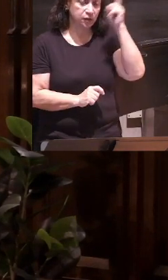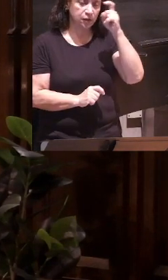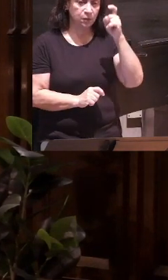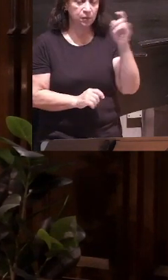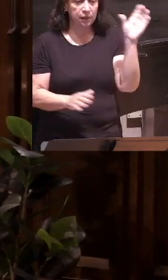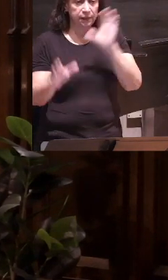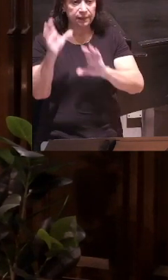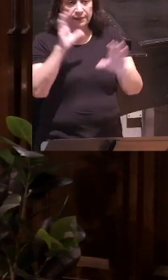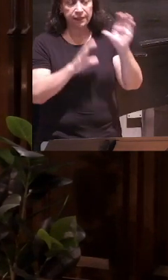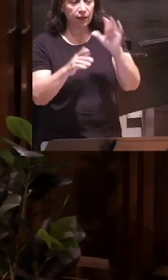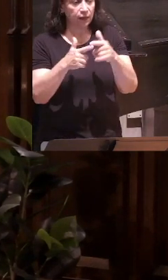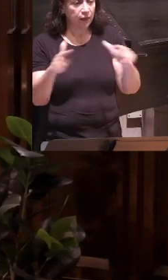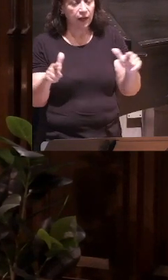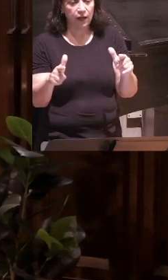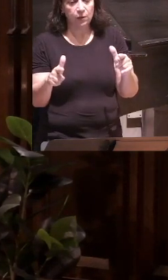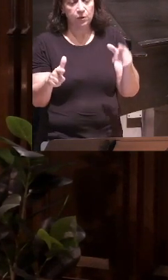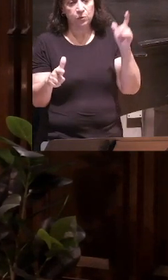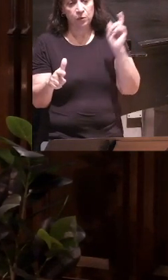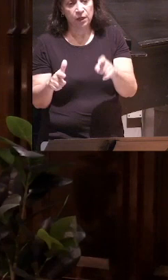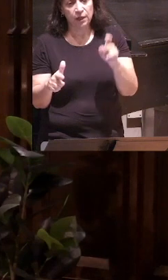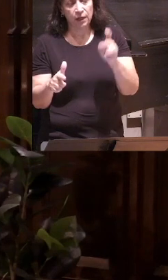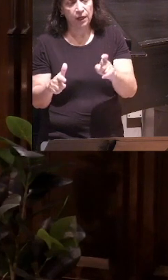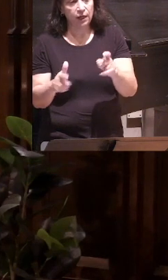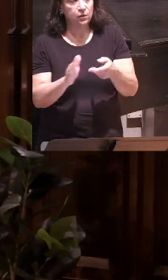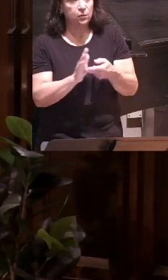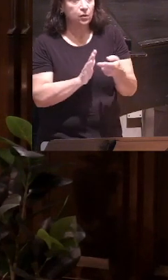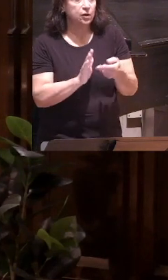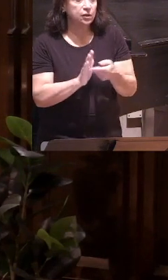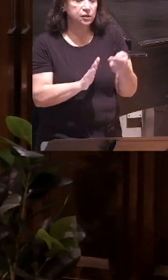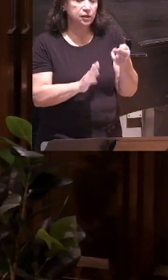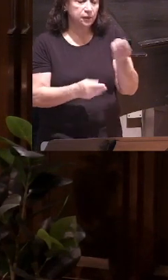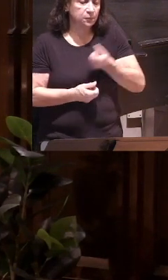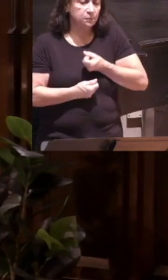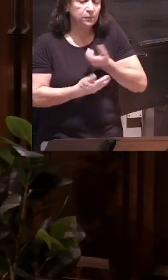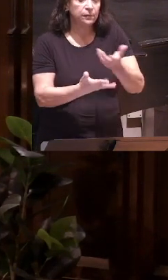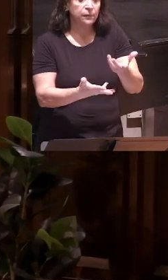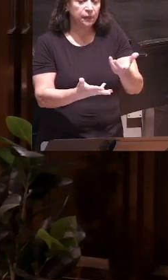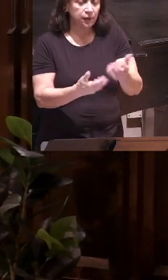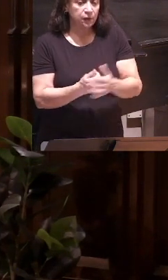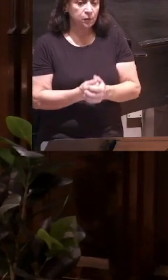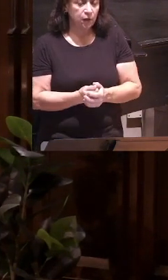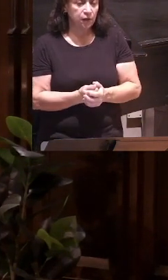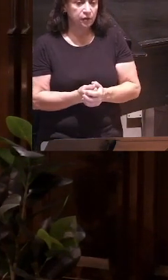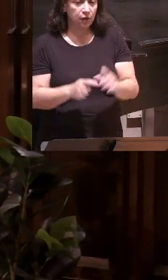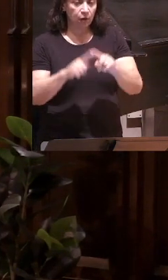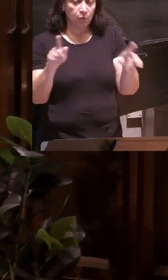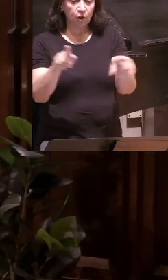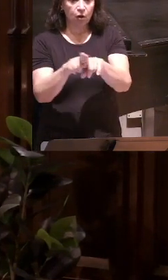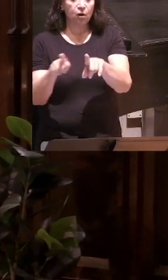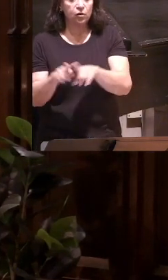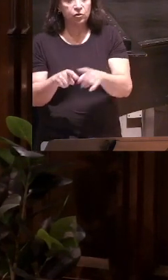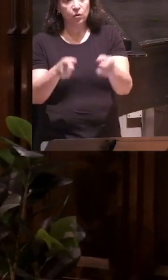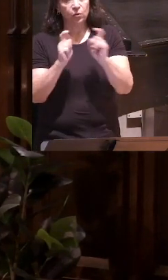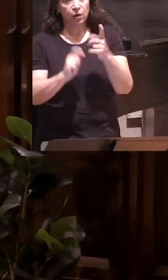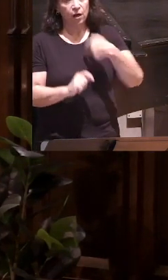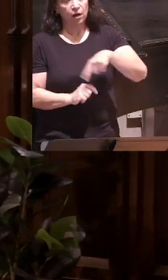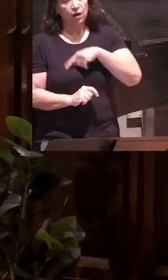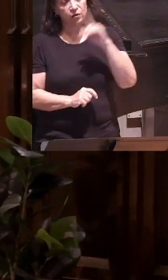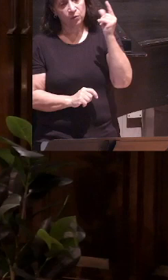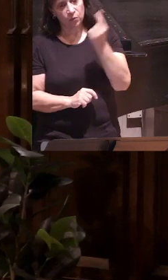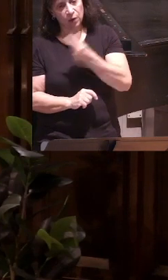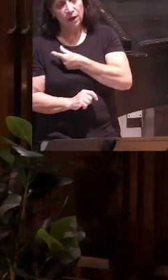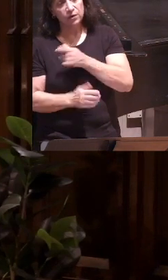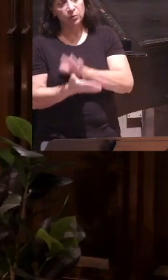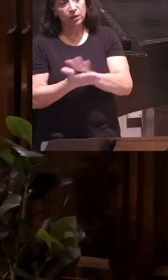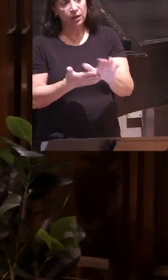to seek out the language we need to authentically express. But also grant us the grace